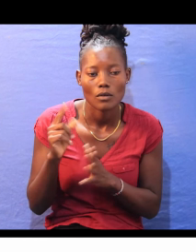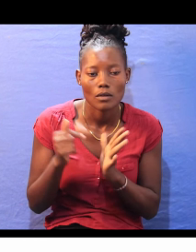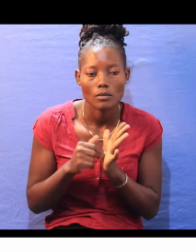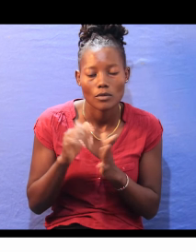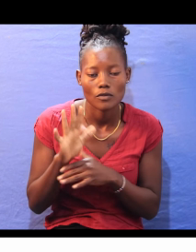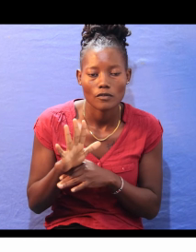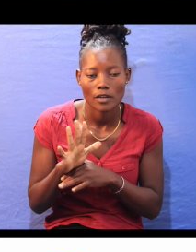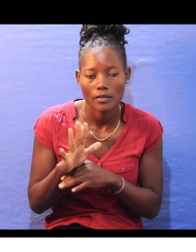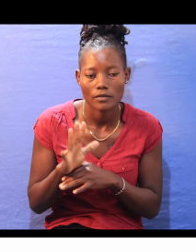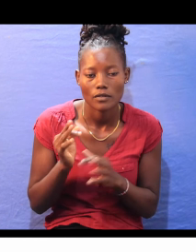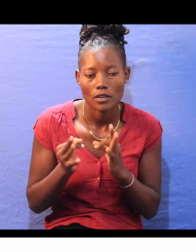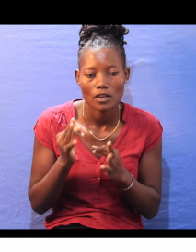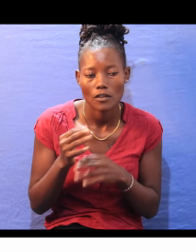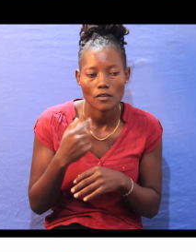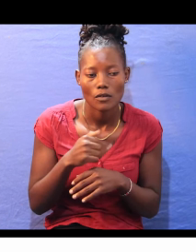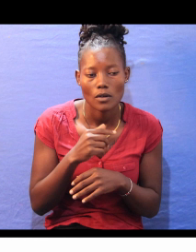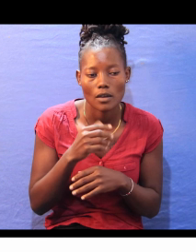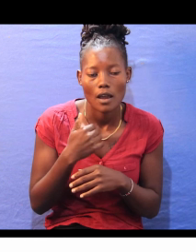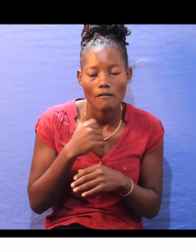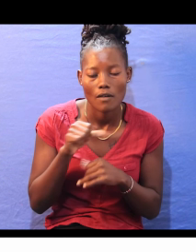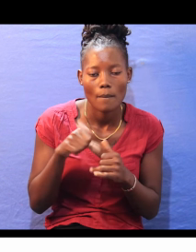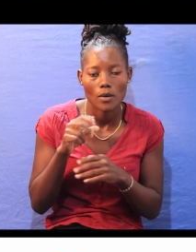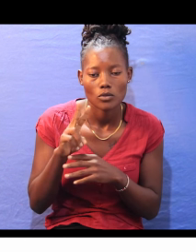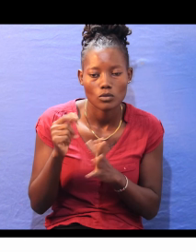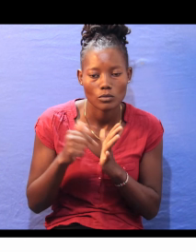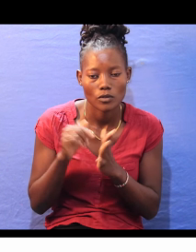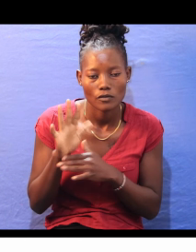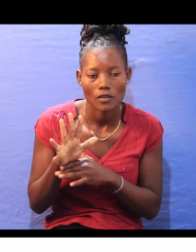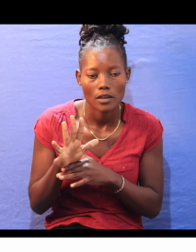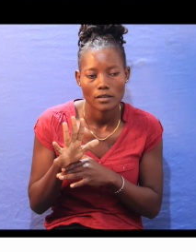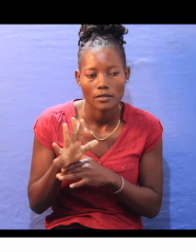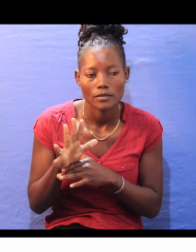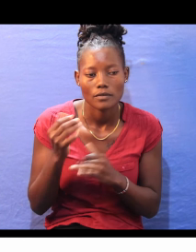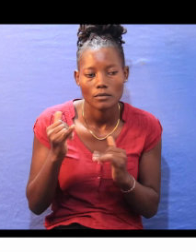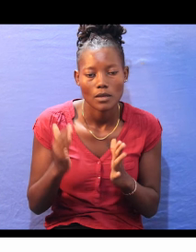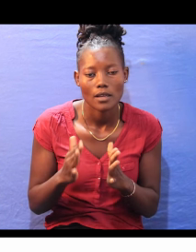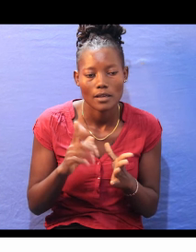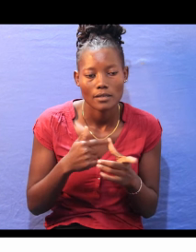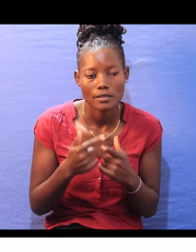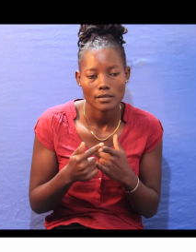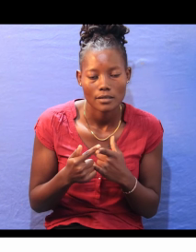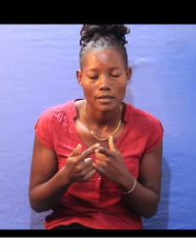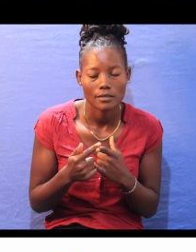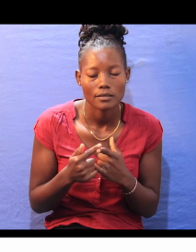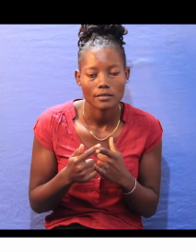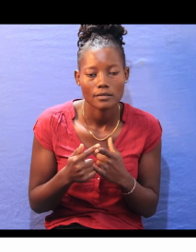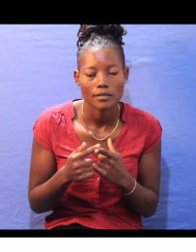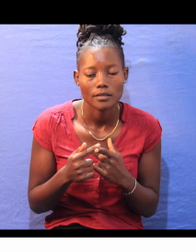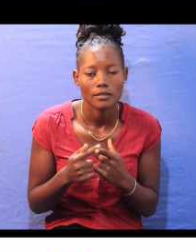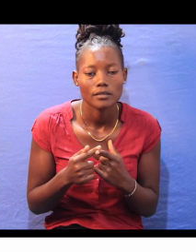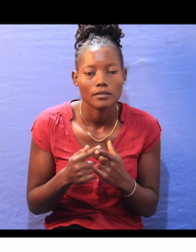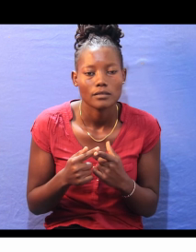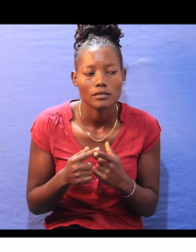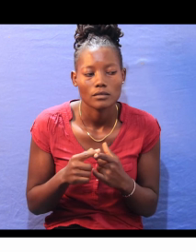poor. If we are above a 2.5, our athletes can utilize that stretch shortening cycle. They